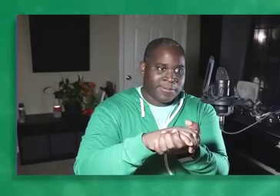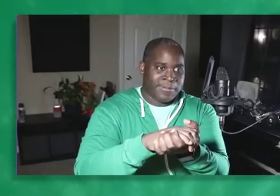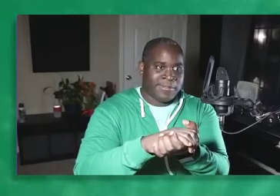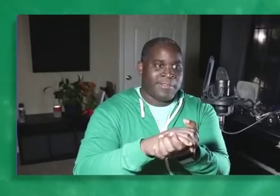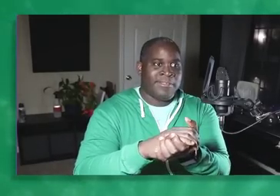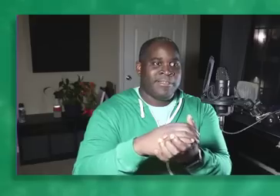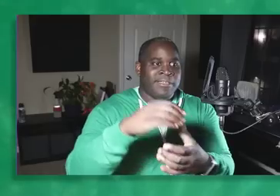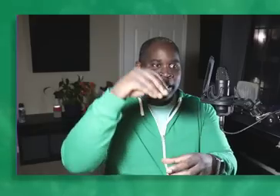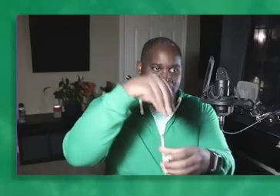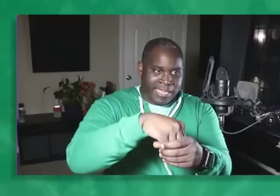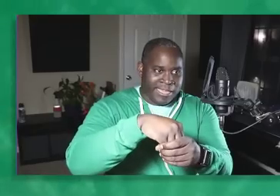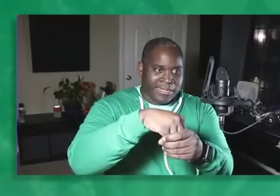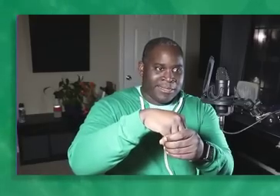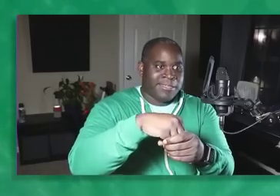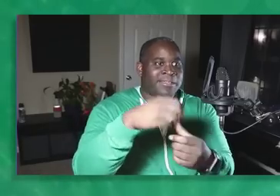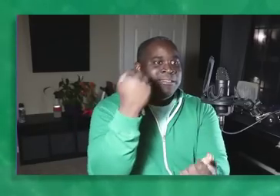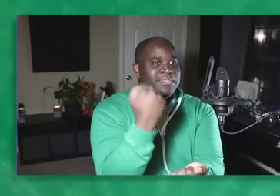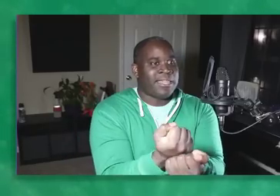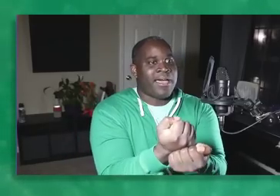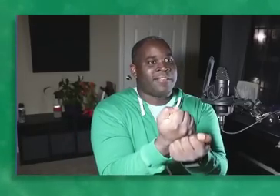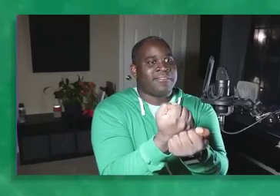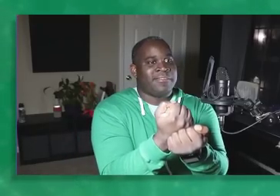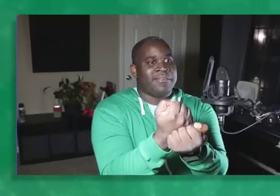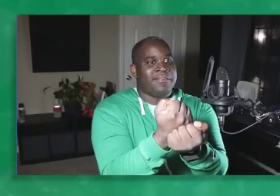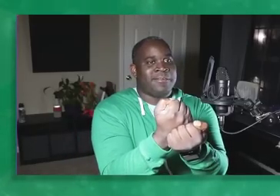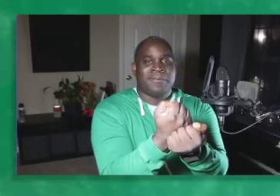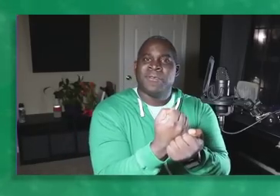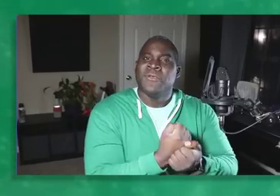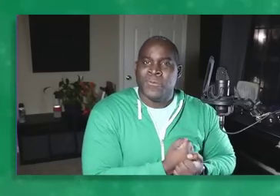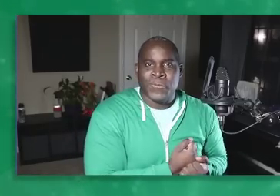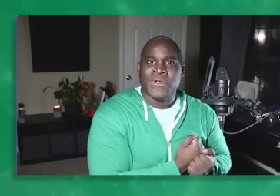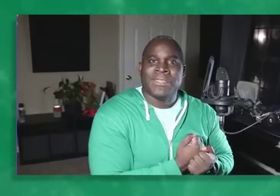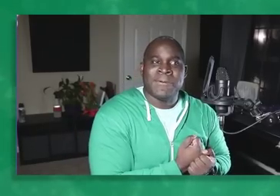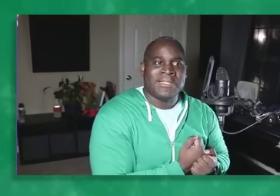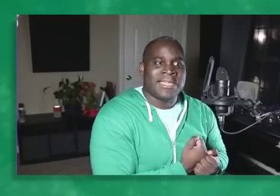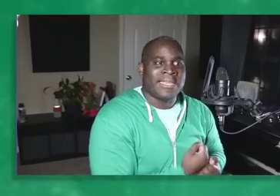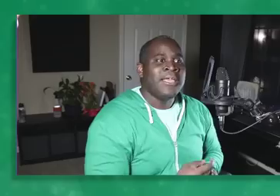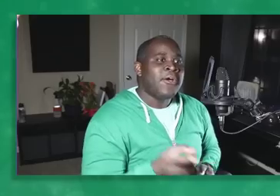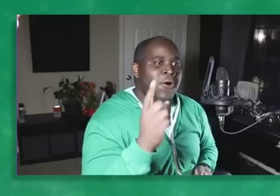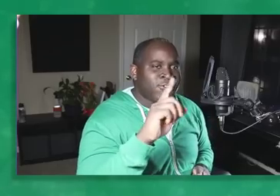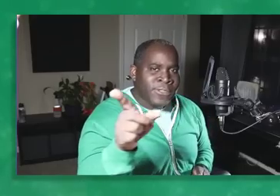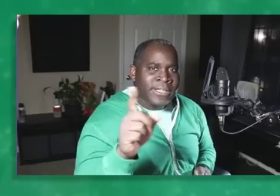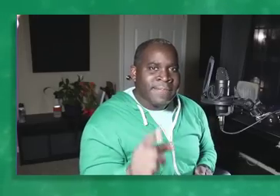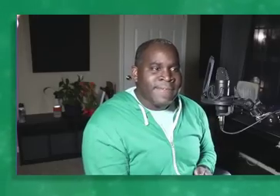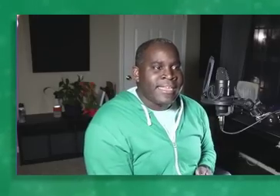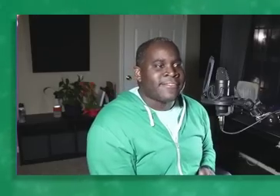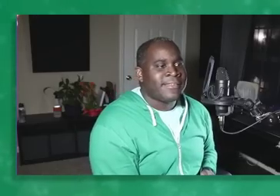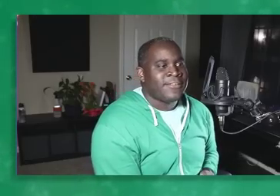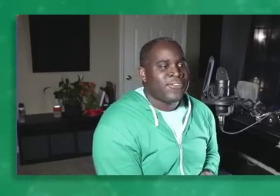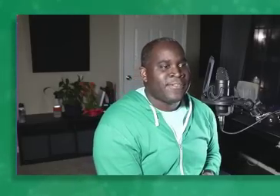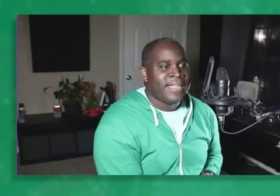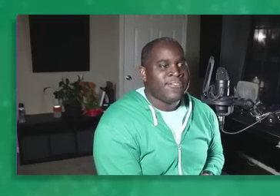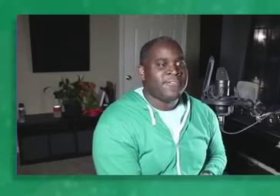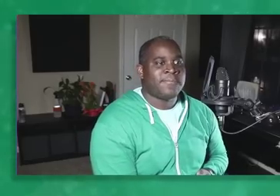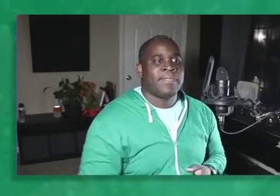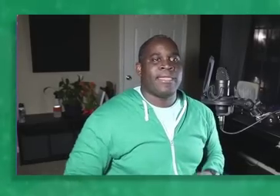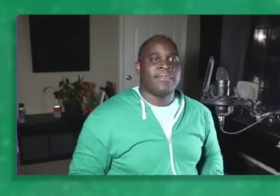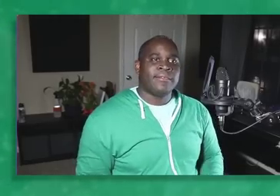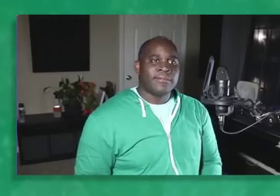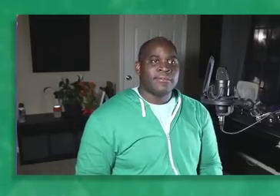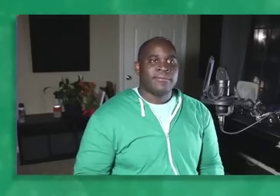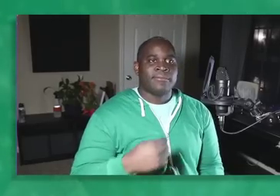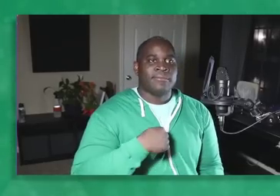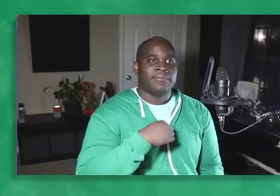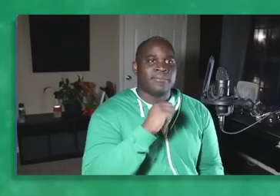believe in locks. Really well done. Also, look at the face. She's not just